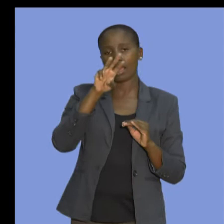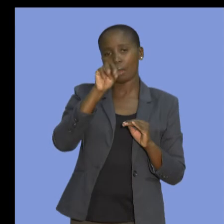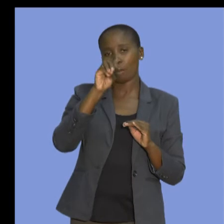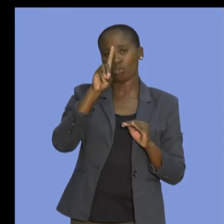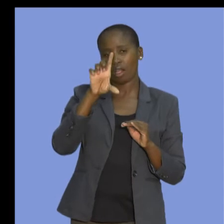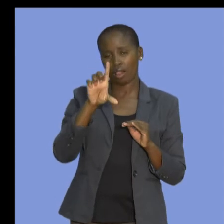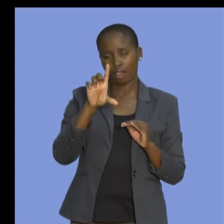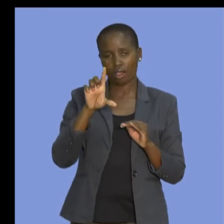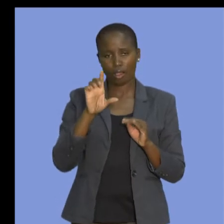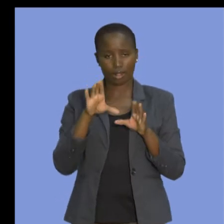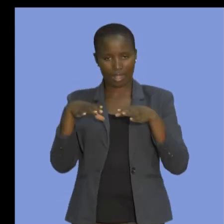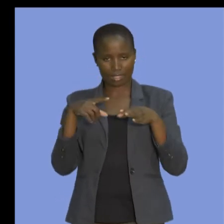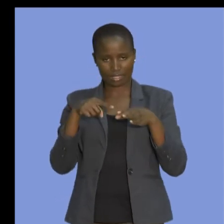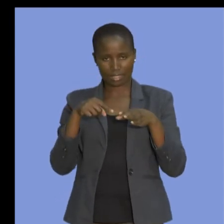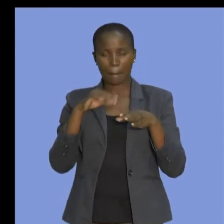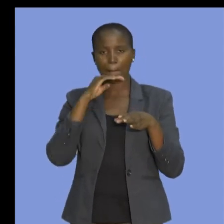I'm just going to talk.